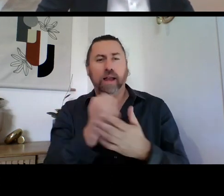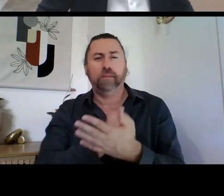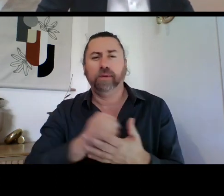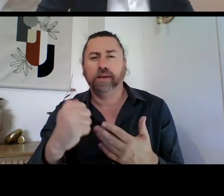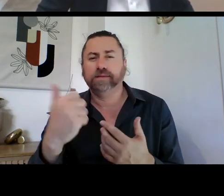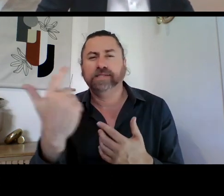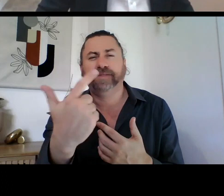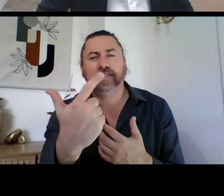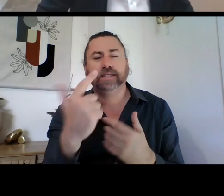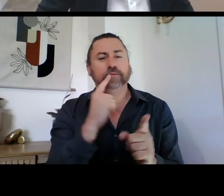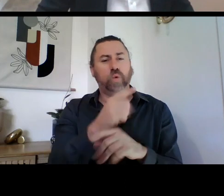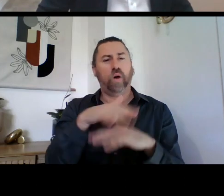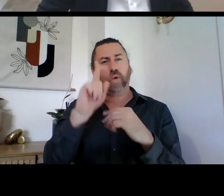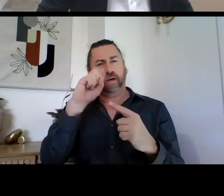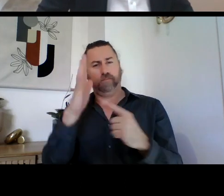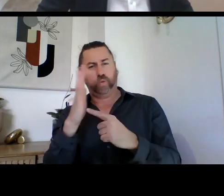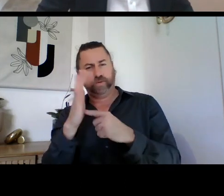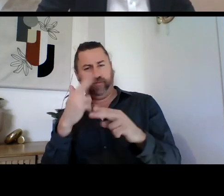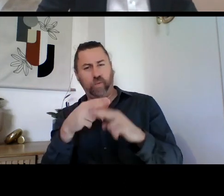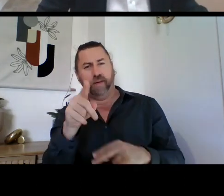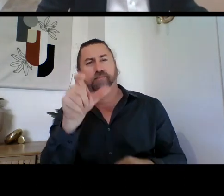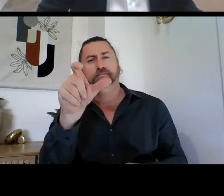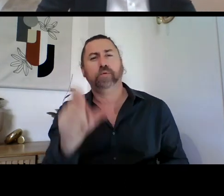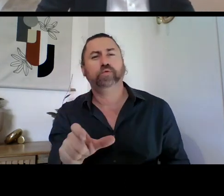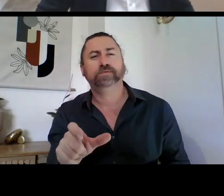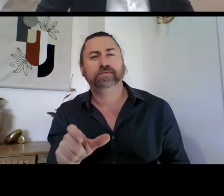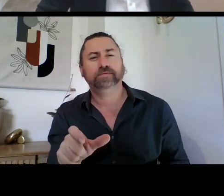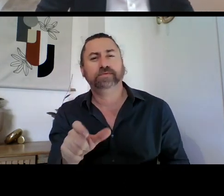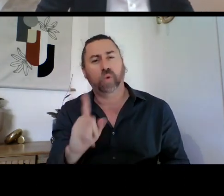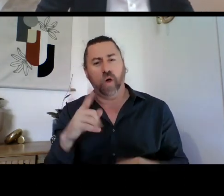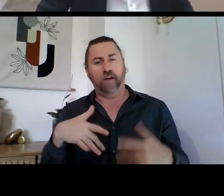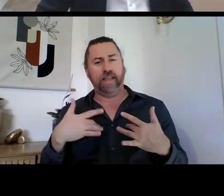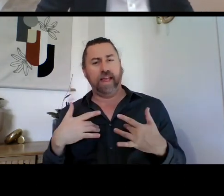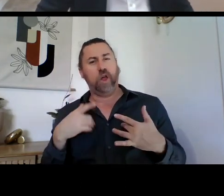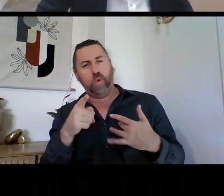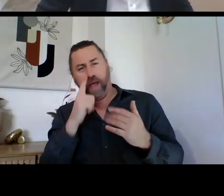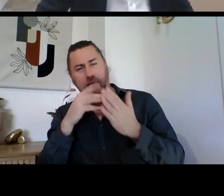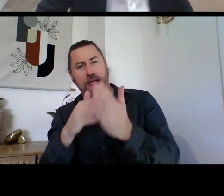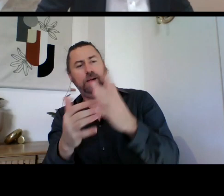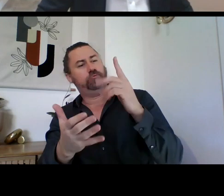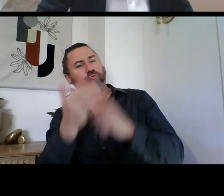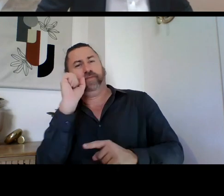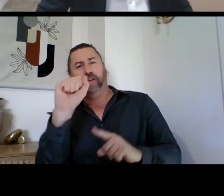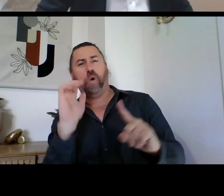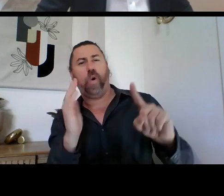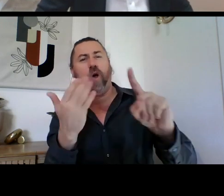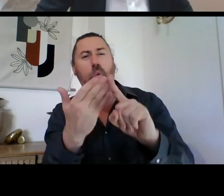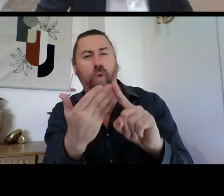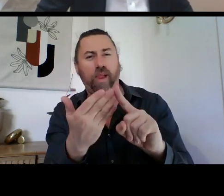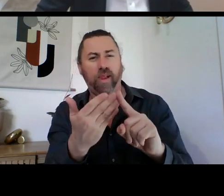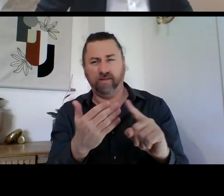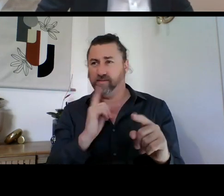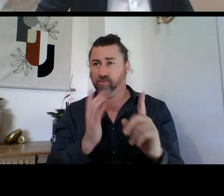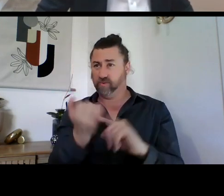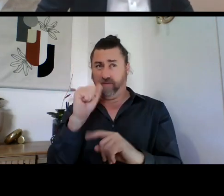17 asks about what matters to the older person and what sort of things might help to achieve their goals. And you might think that